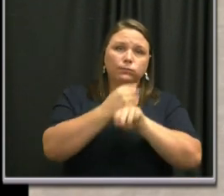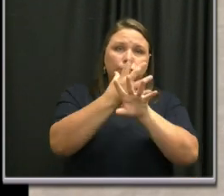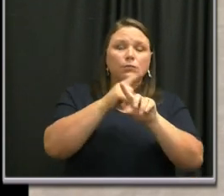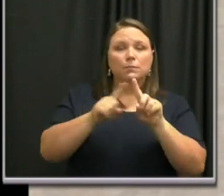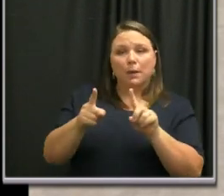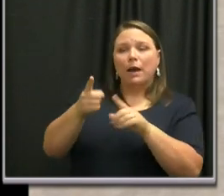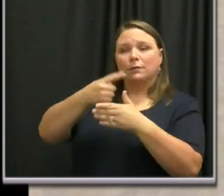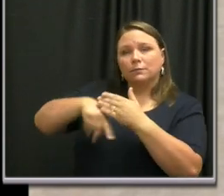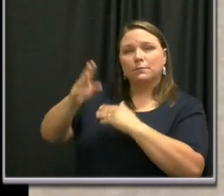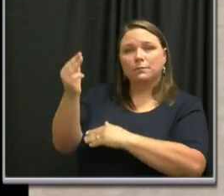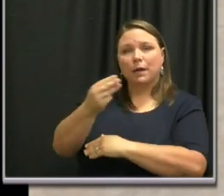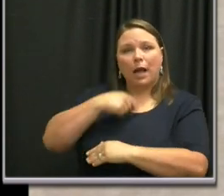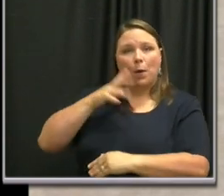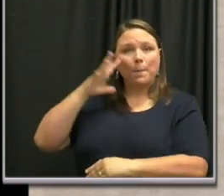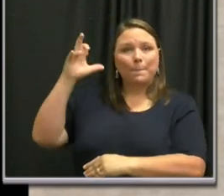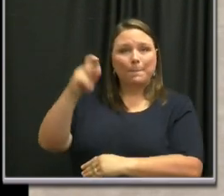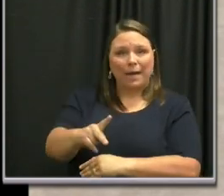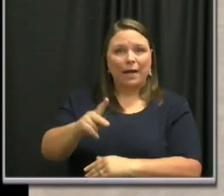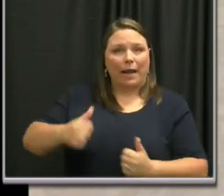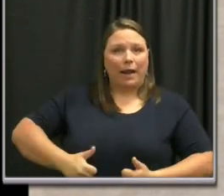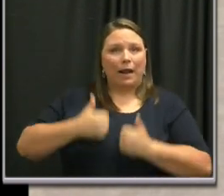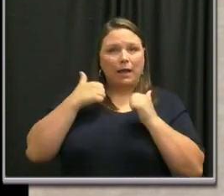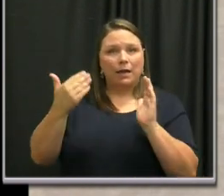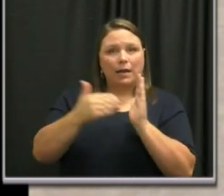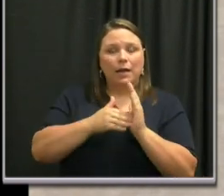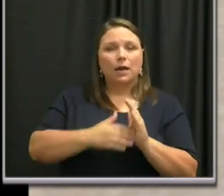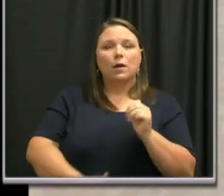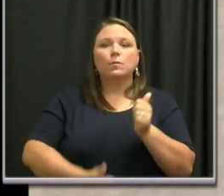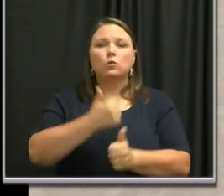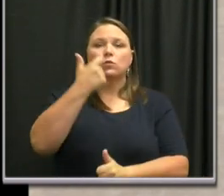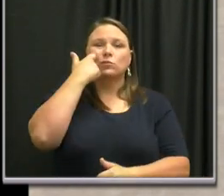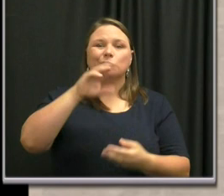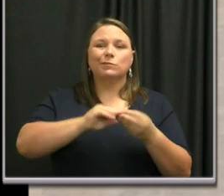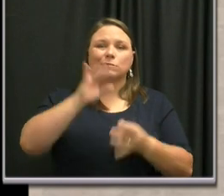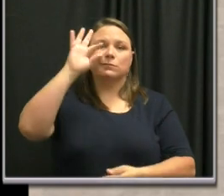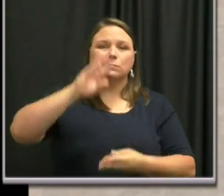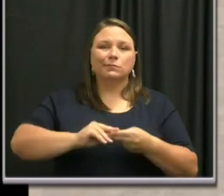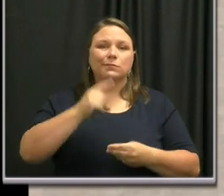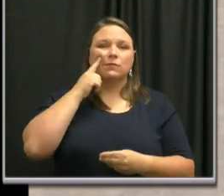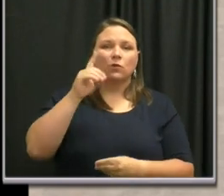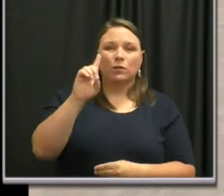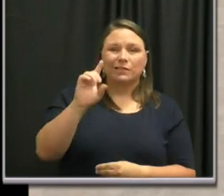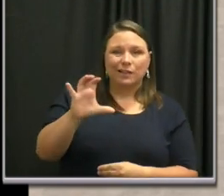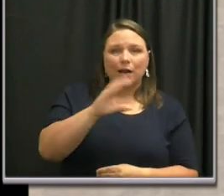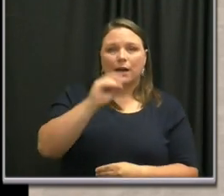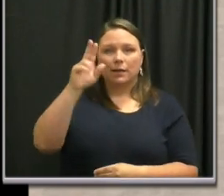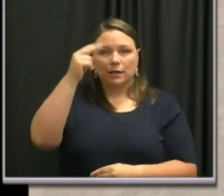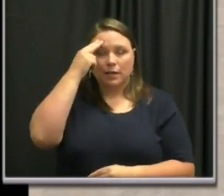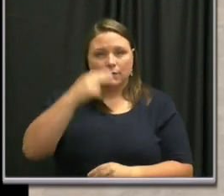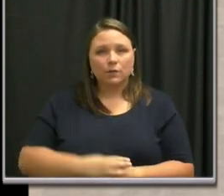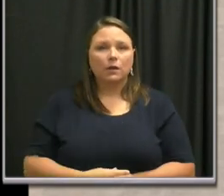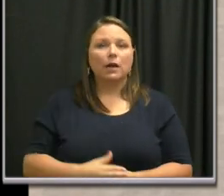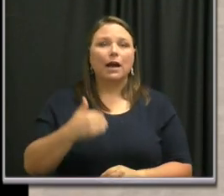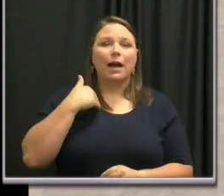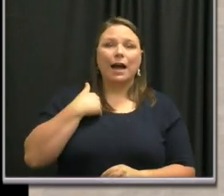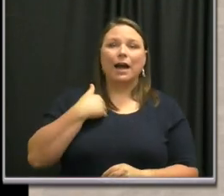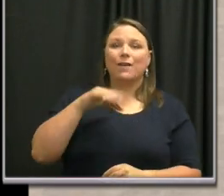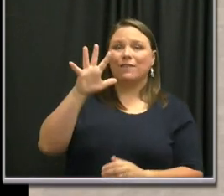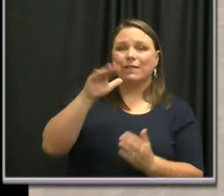on Monday morning. Here's the latest on coronavirus in Nashville and Davidson County. We now have